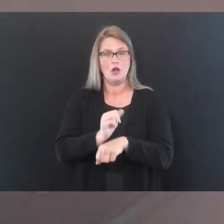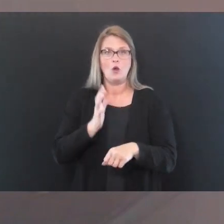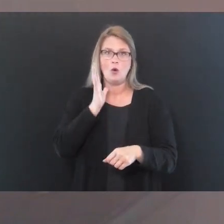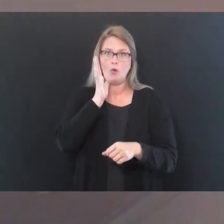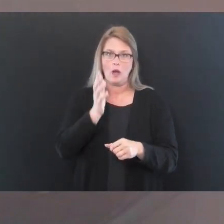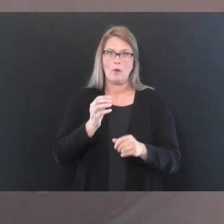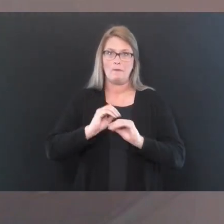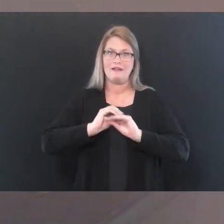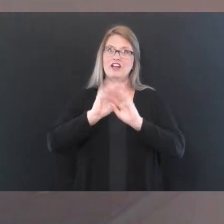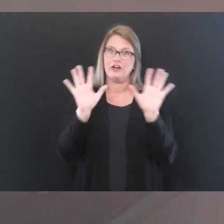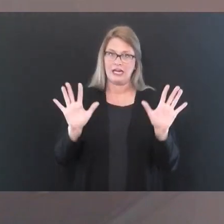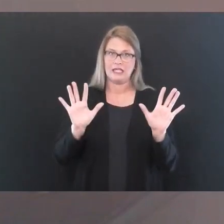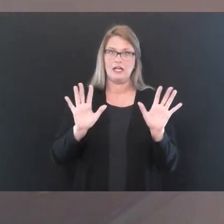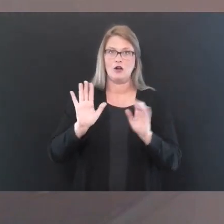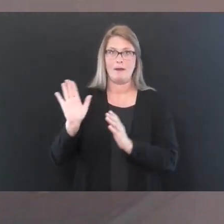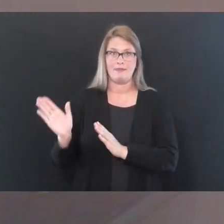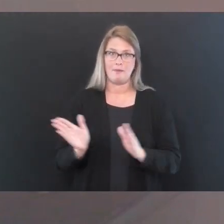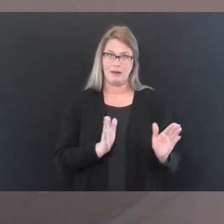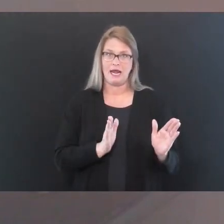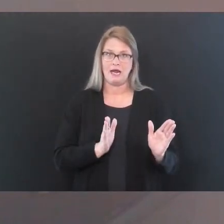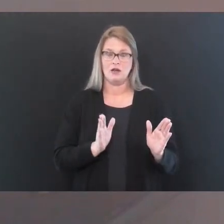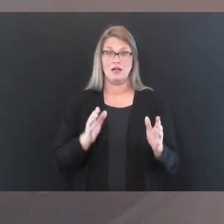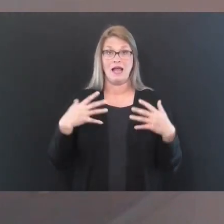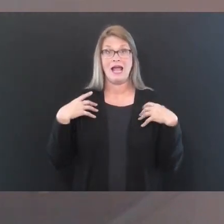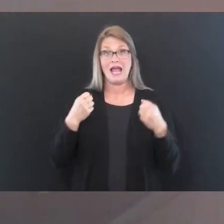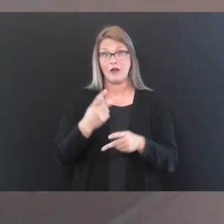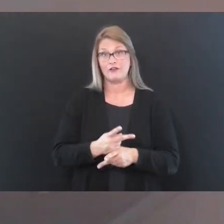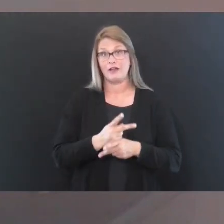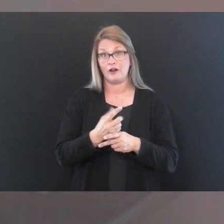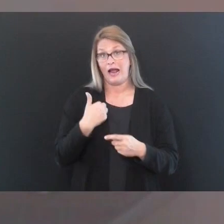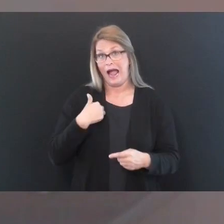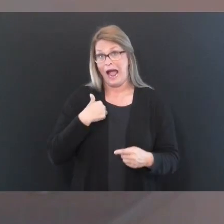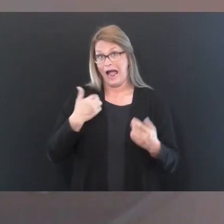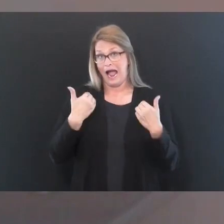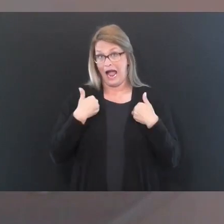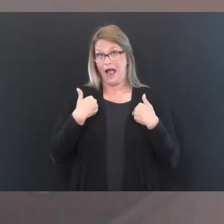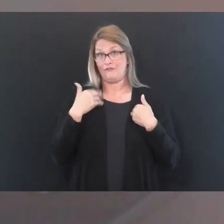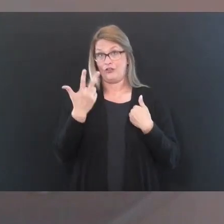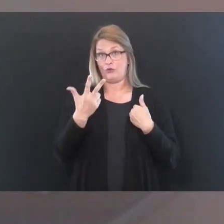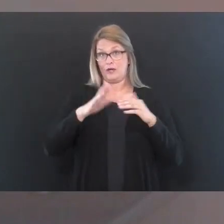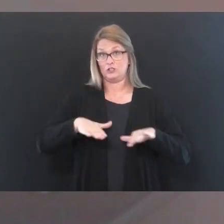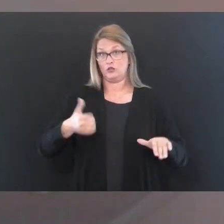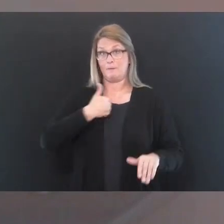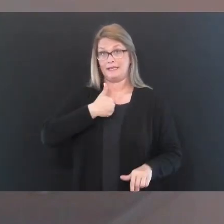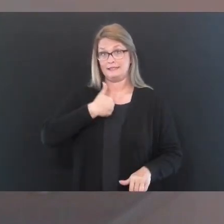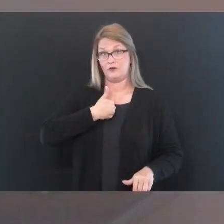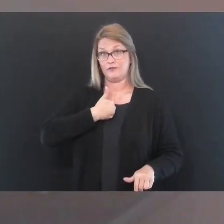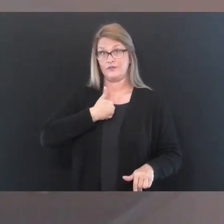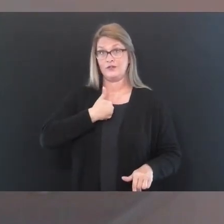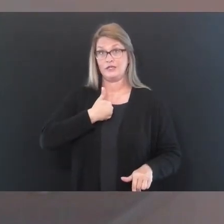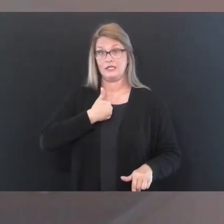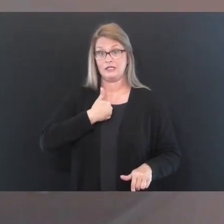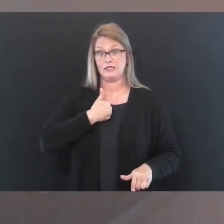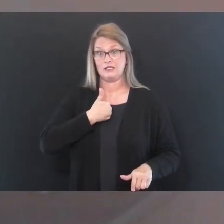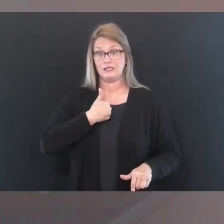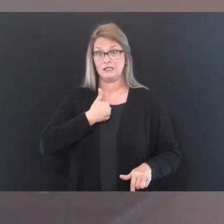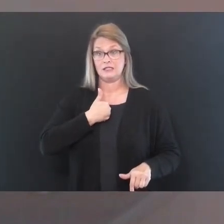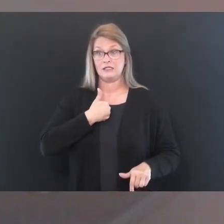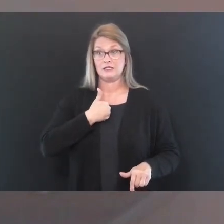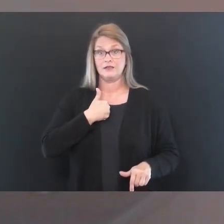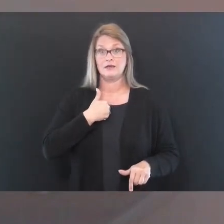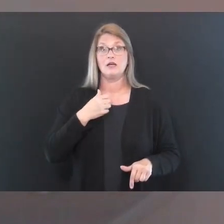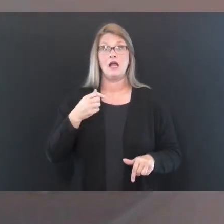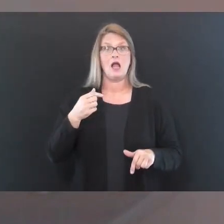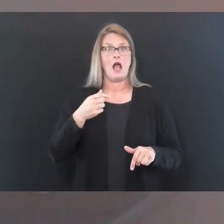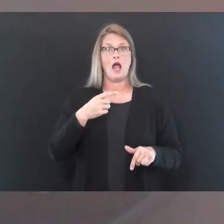very clearly. When it comes to healthcare, I have 3 children, and and as much as sometimes I've wanted to social distance